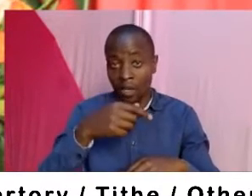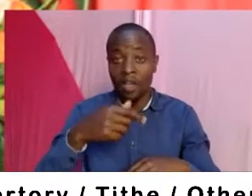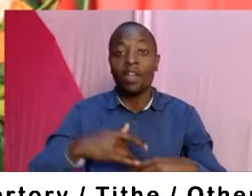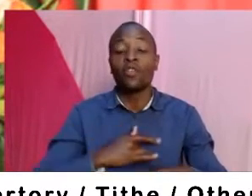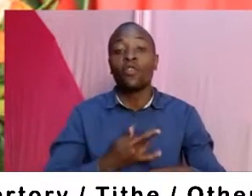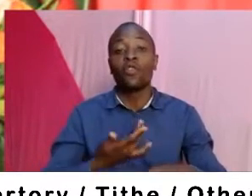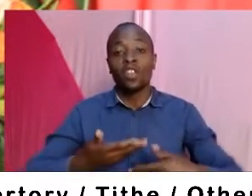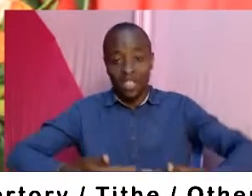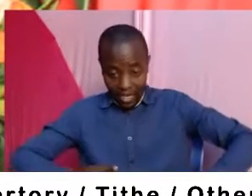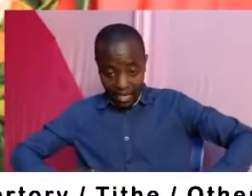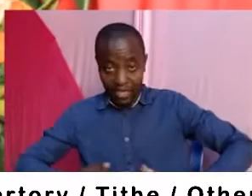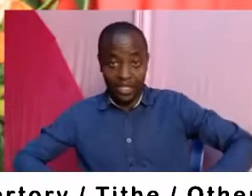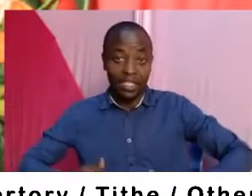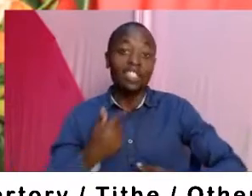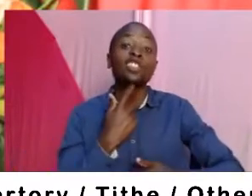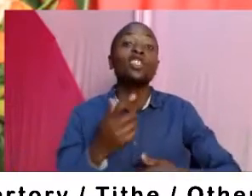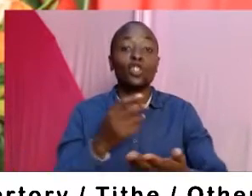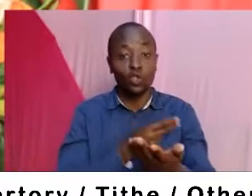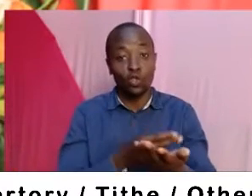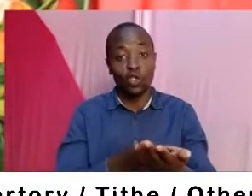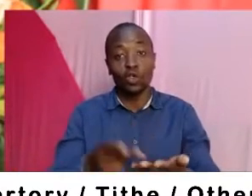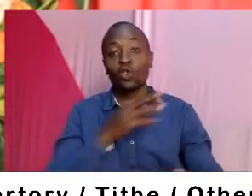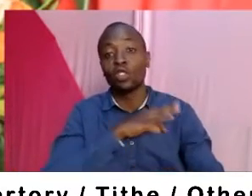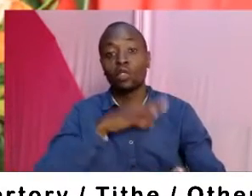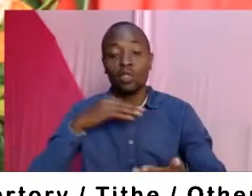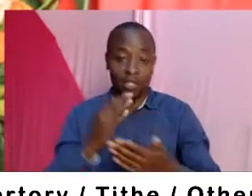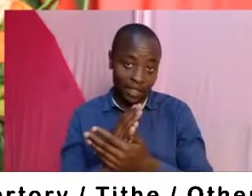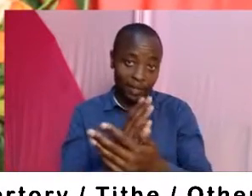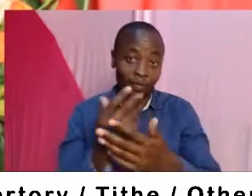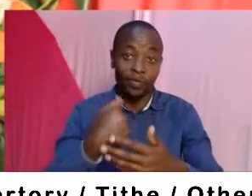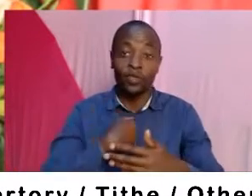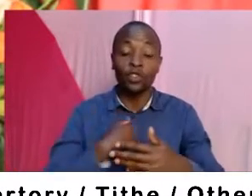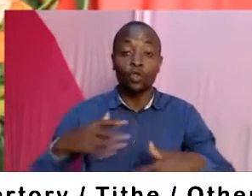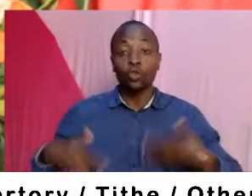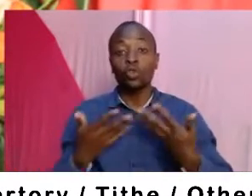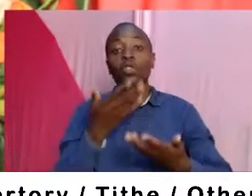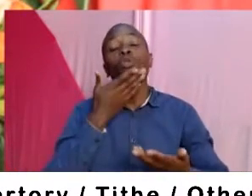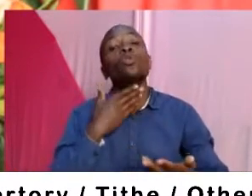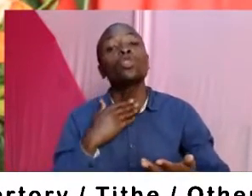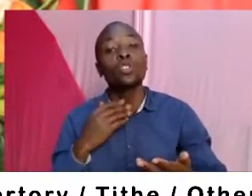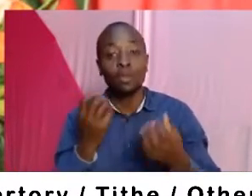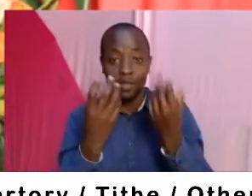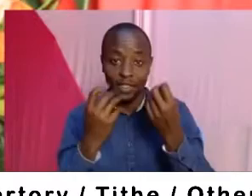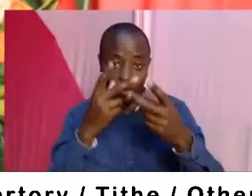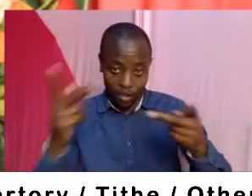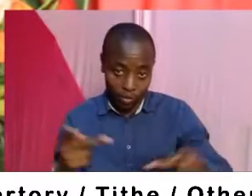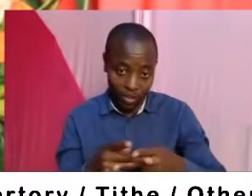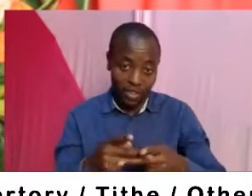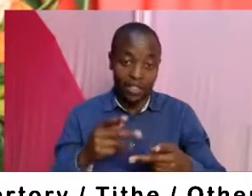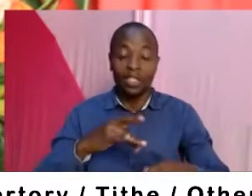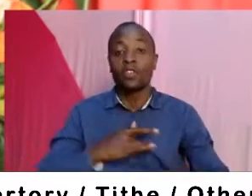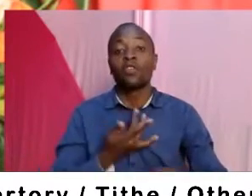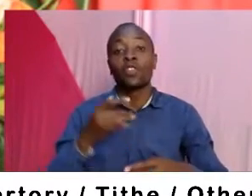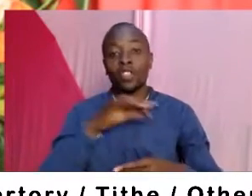And I actually told the Holy Spirit, lead me to where you want me to go, because there were many places I could eat, but they were not so clean. And I felt the Spirit